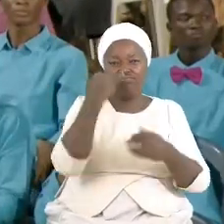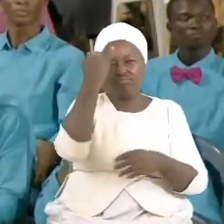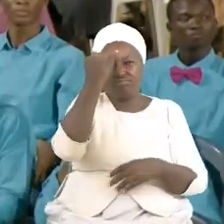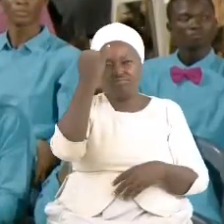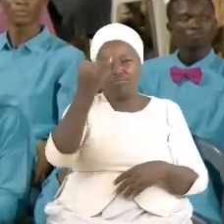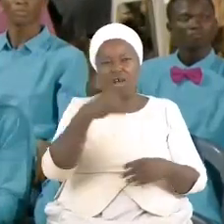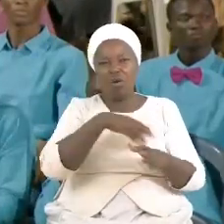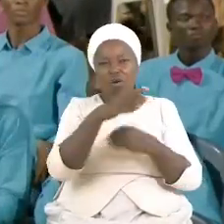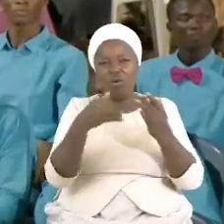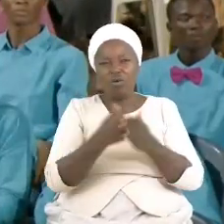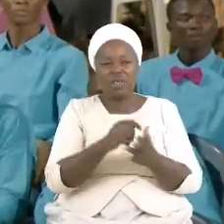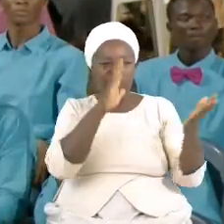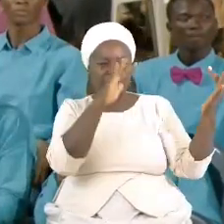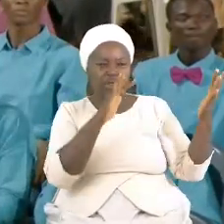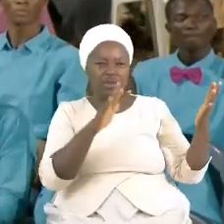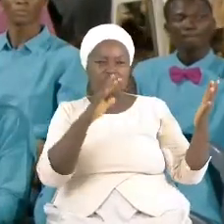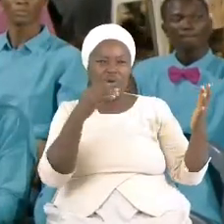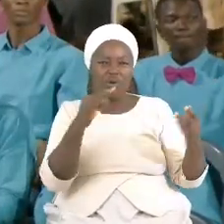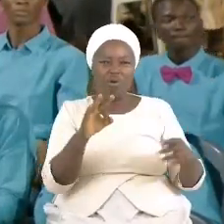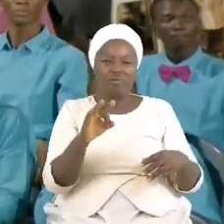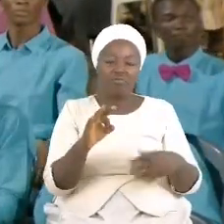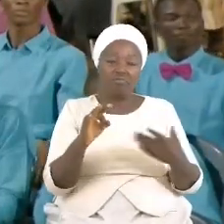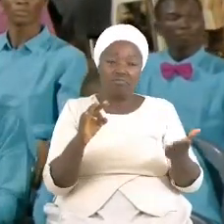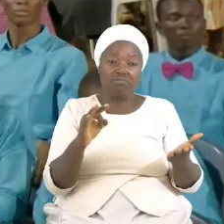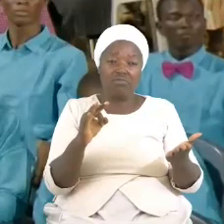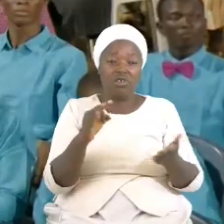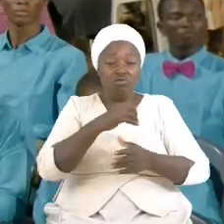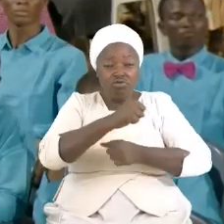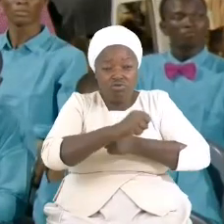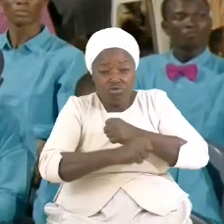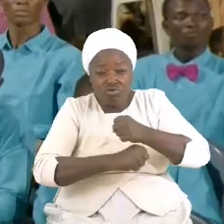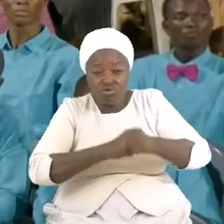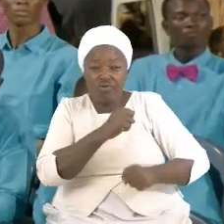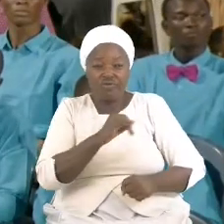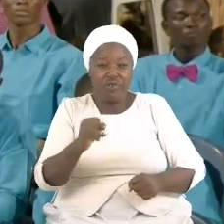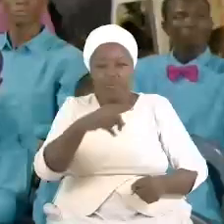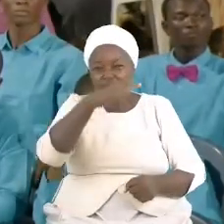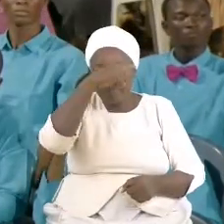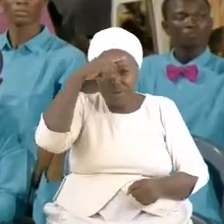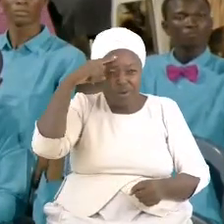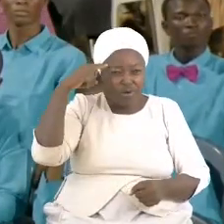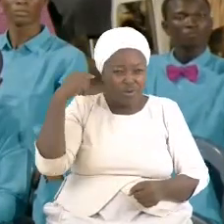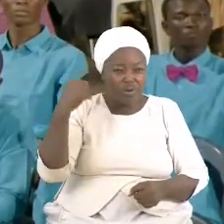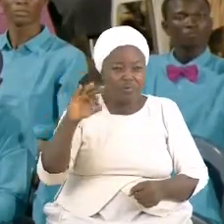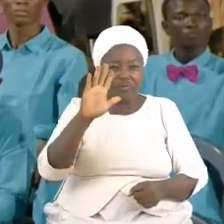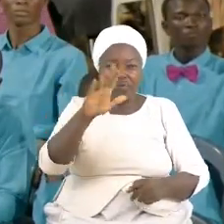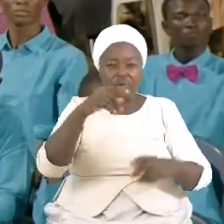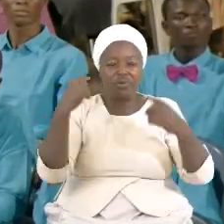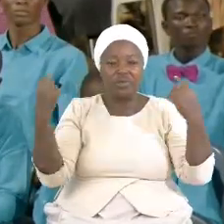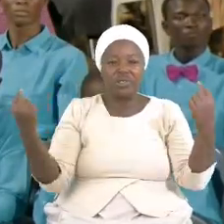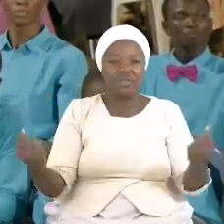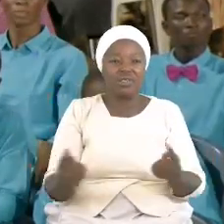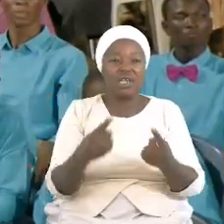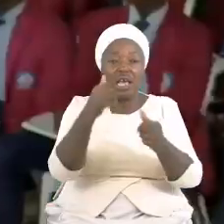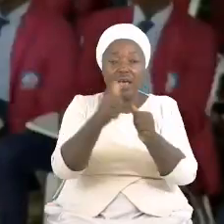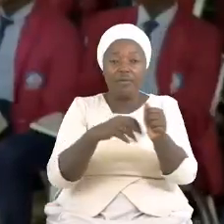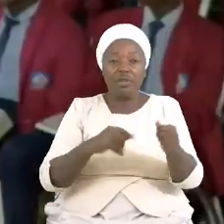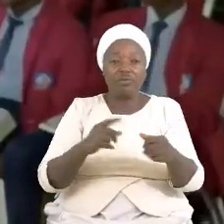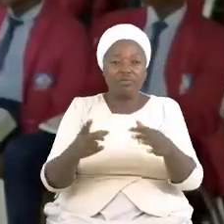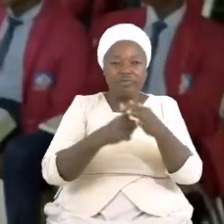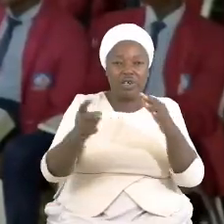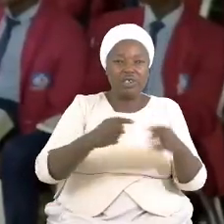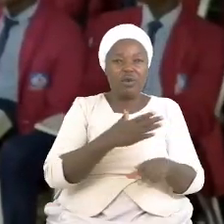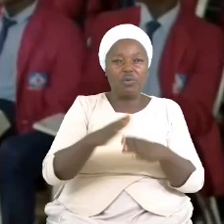the expectation of suffering because of your sin, everything will vanish away.